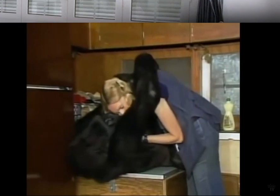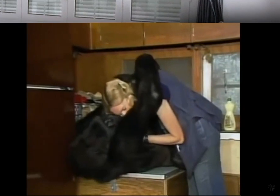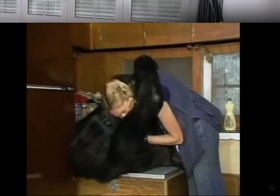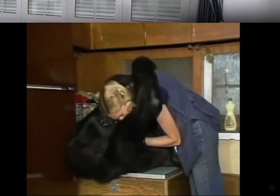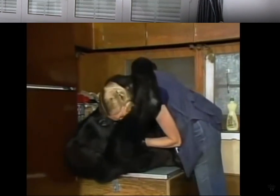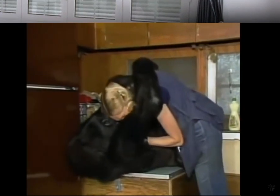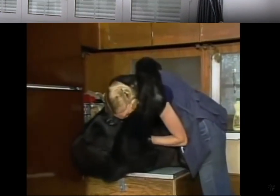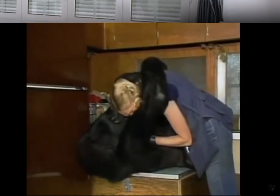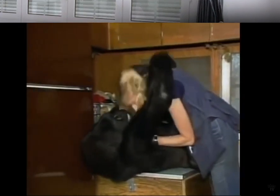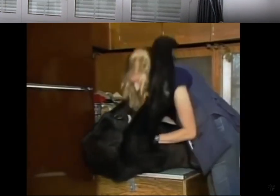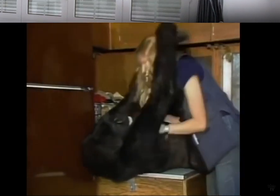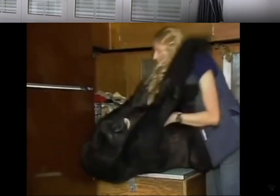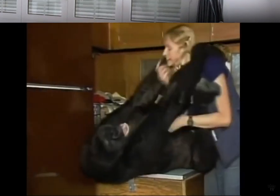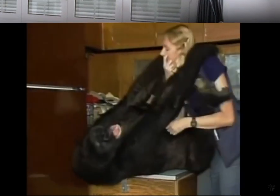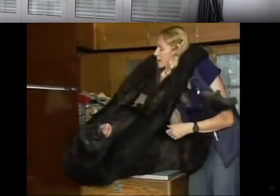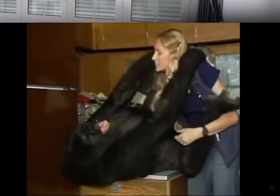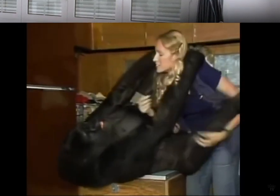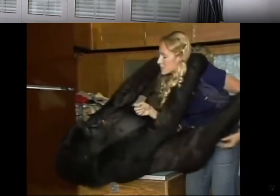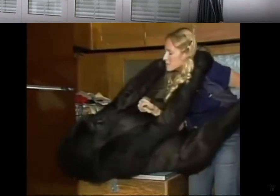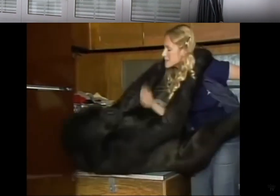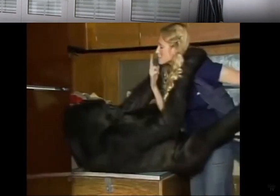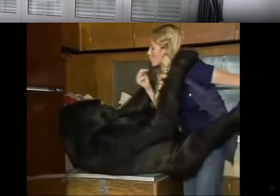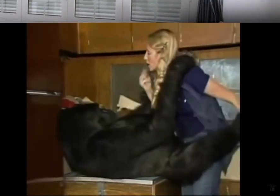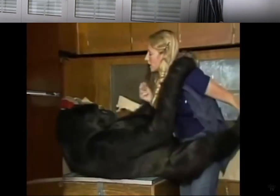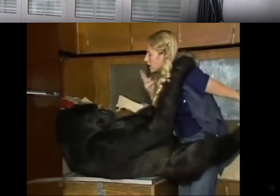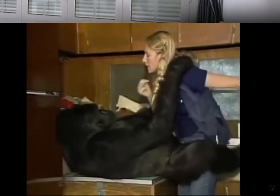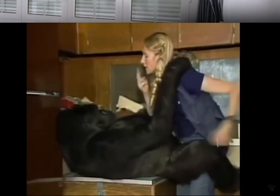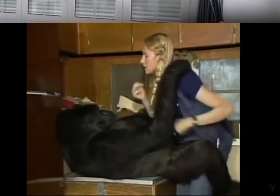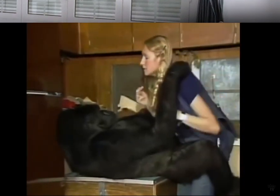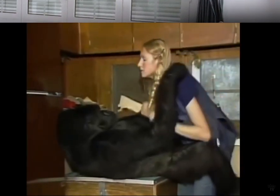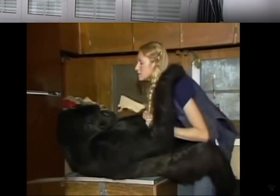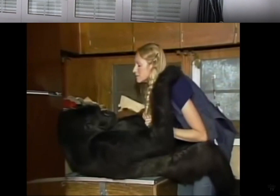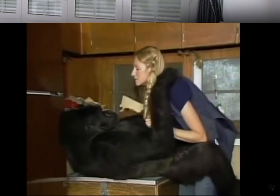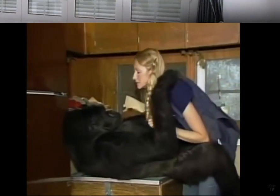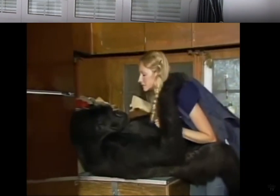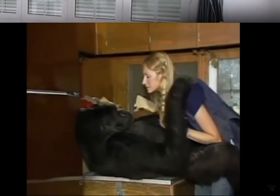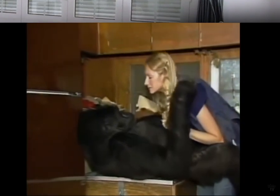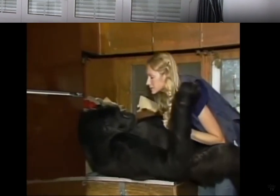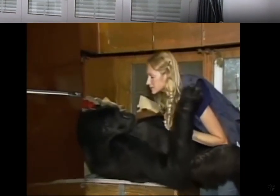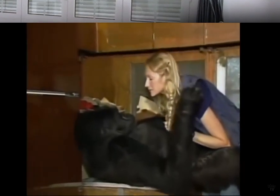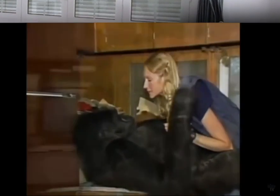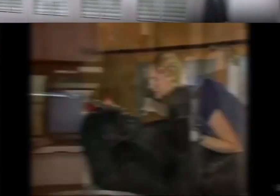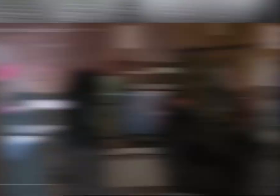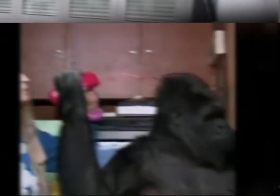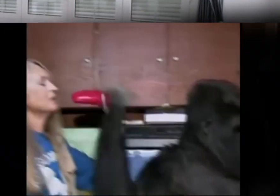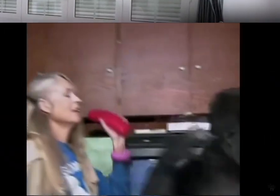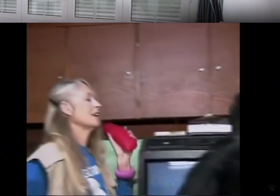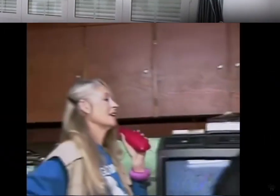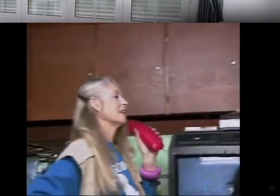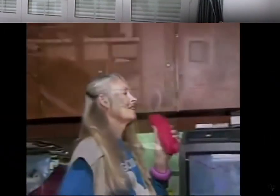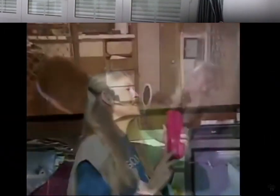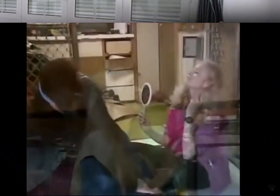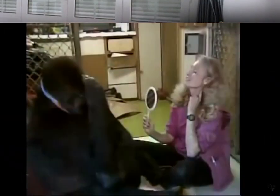to be a mother? The kitten, I remember the kitten. She challenged us to acknowledge that we share this world with other intelligent animals. When I